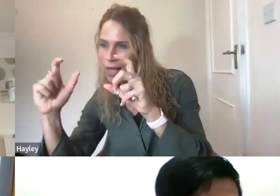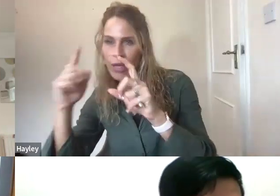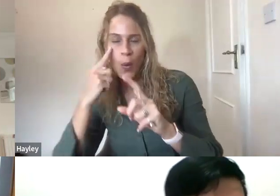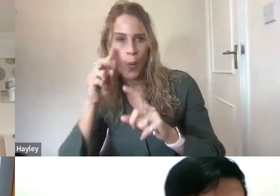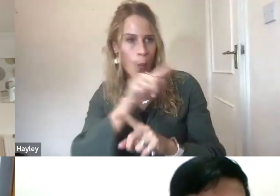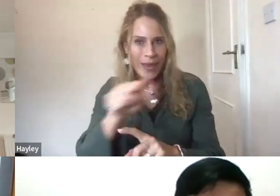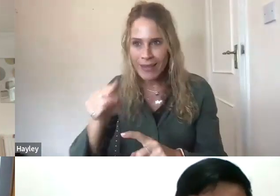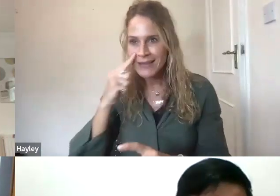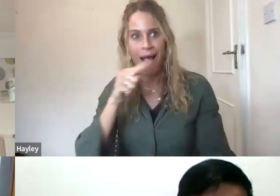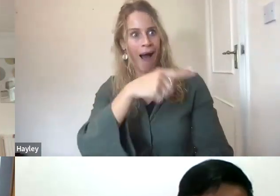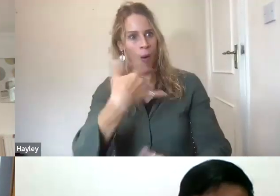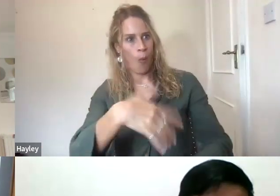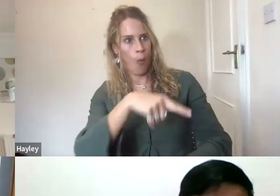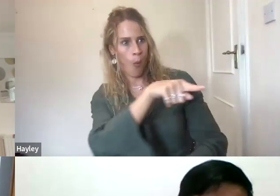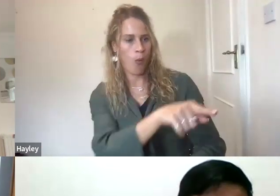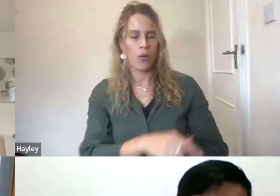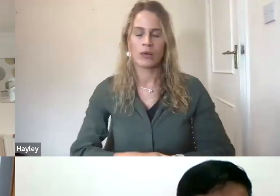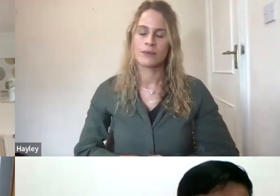others.